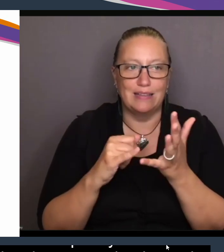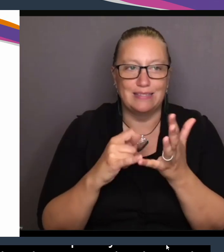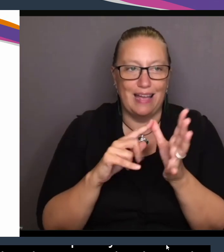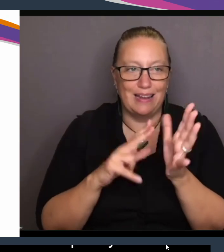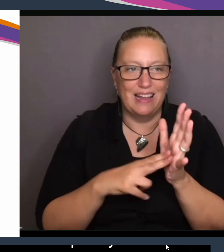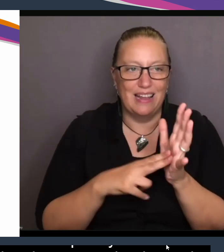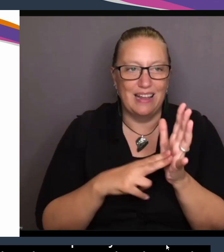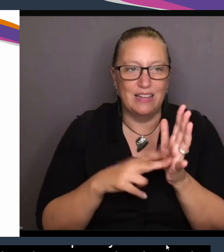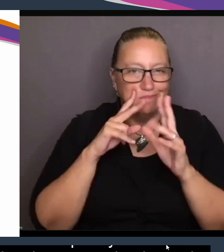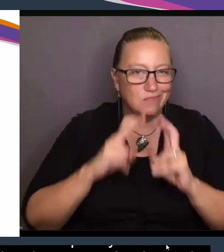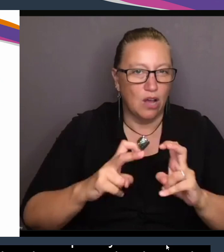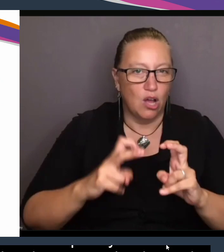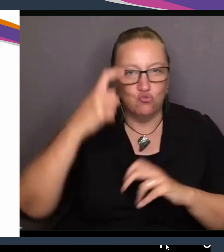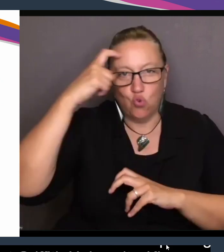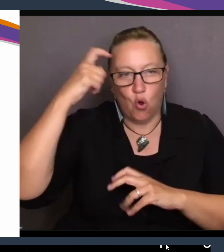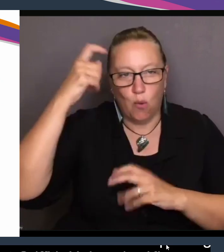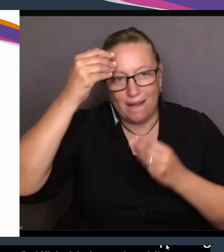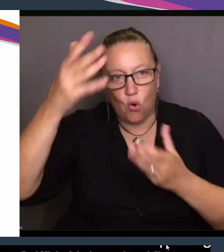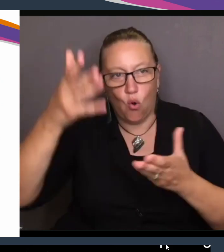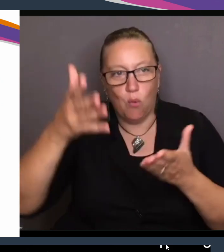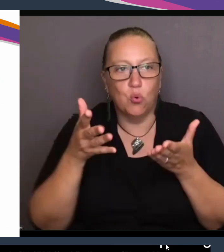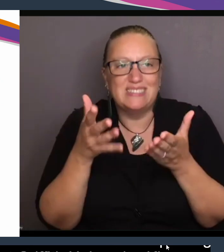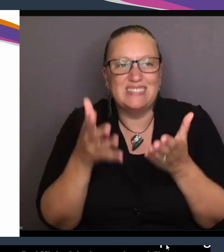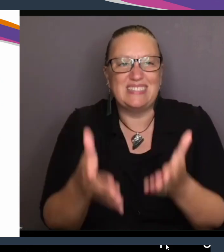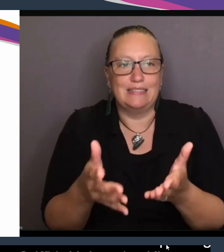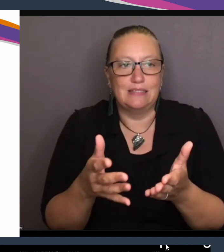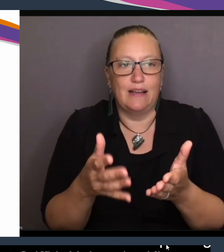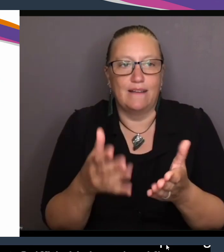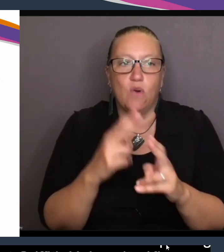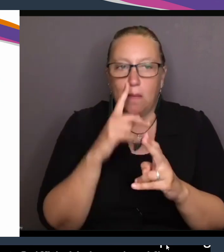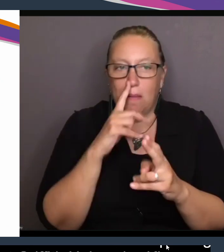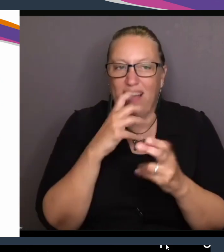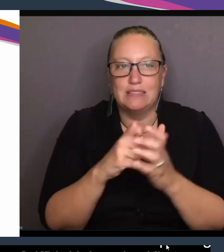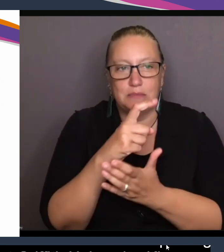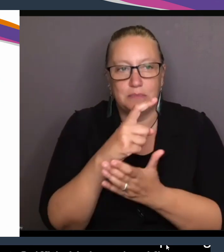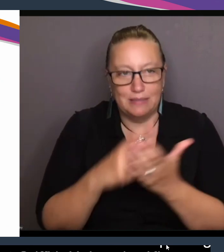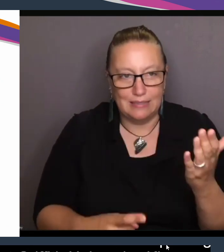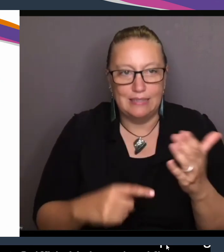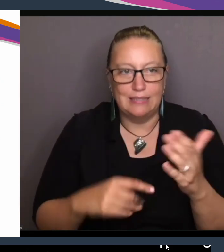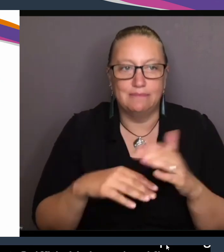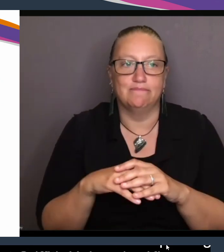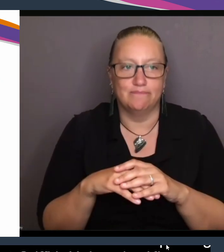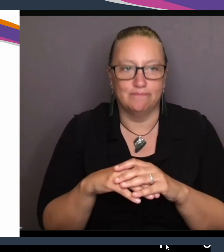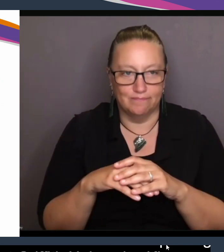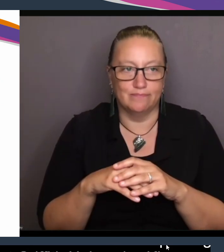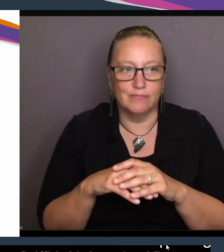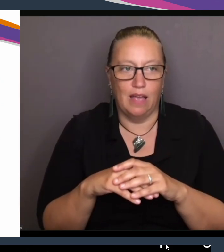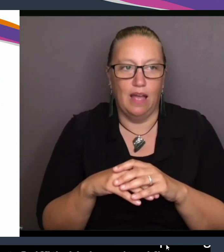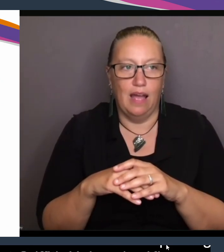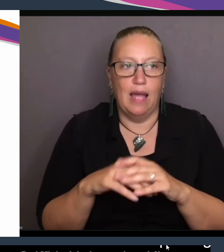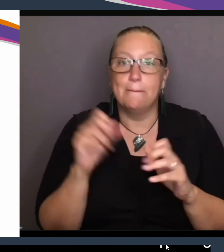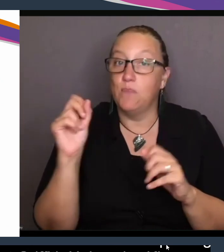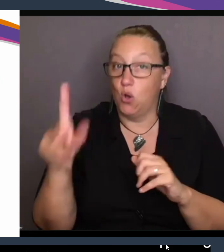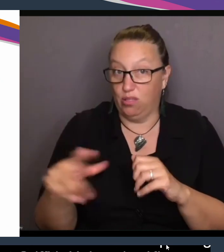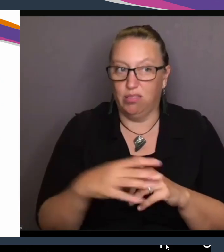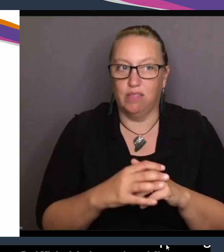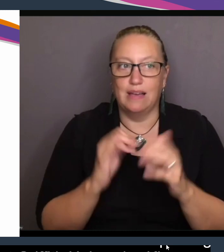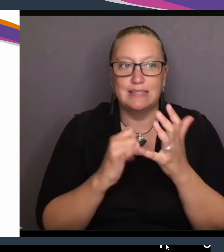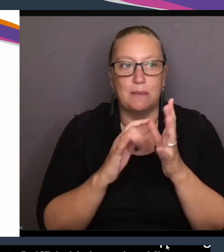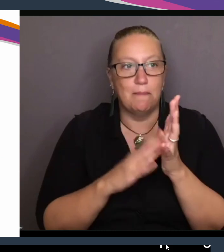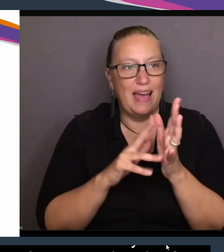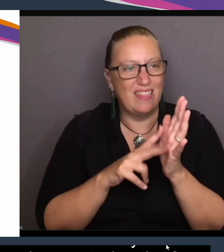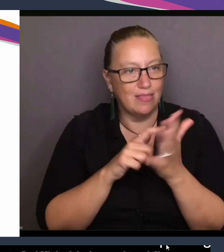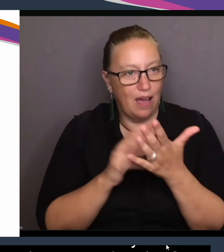with disability at Curtin University in WA. Samantha Lilly is a researcher exploring obesity